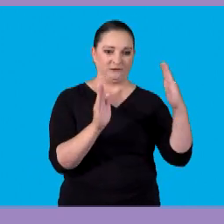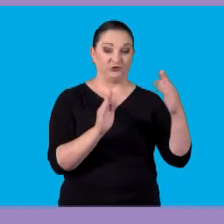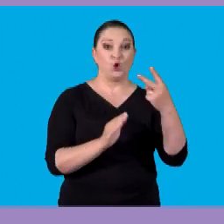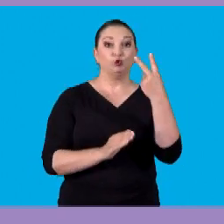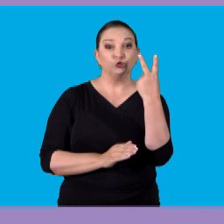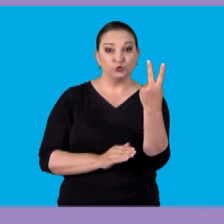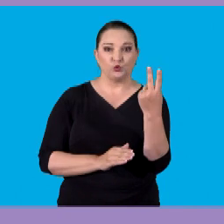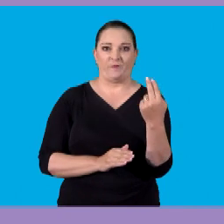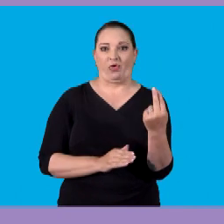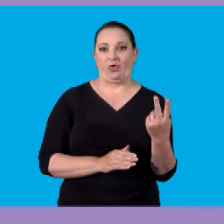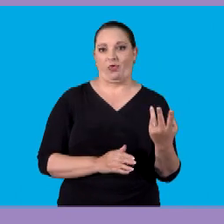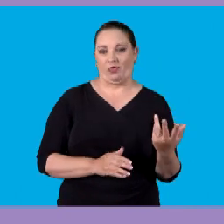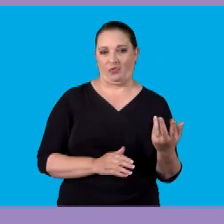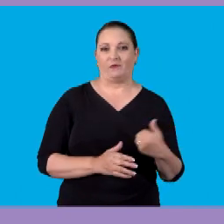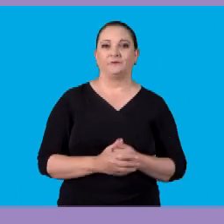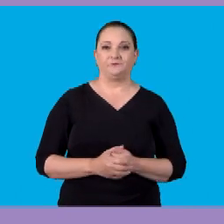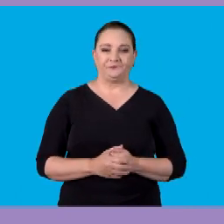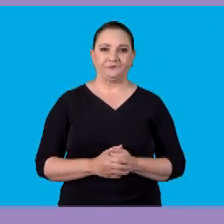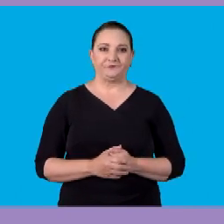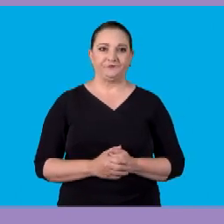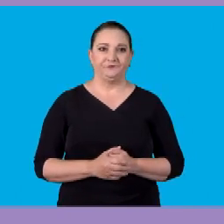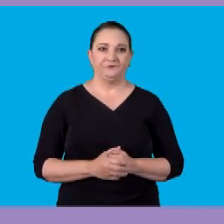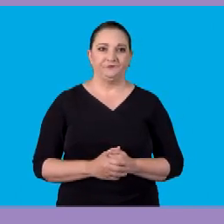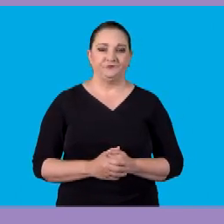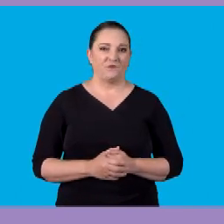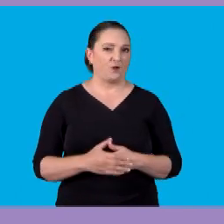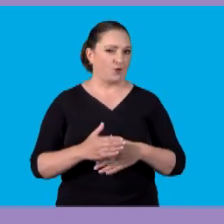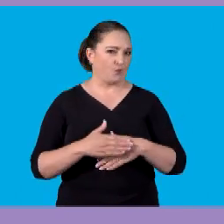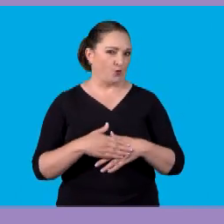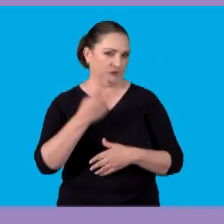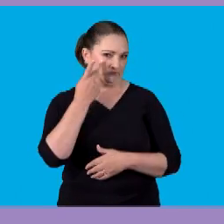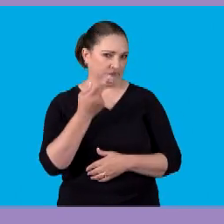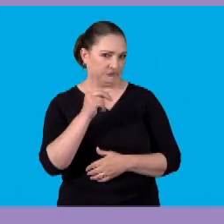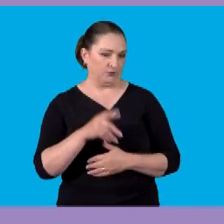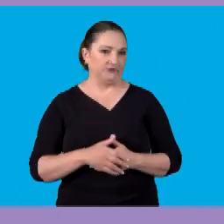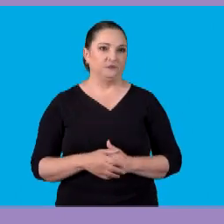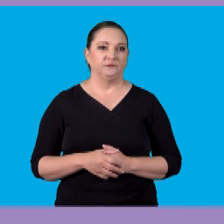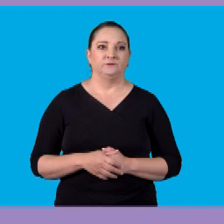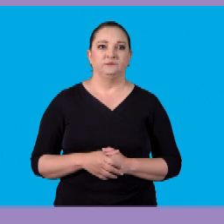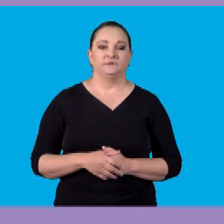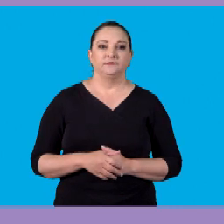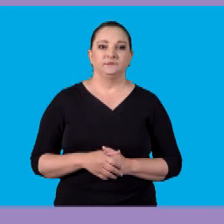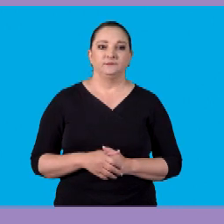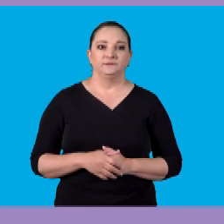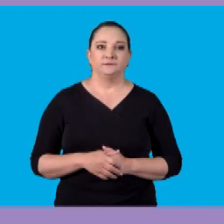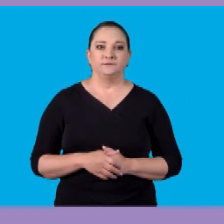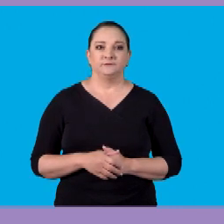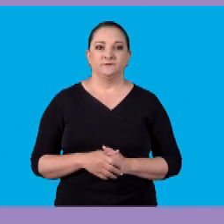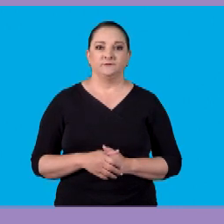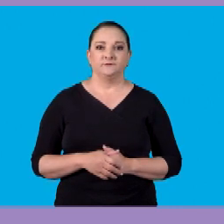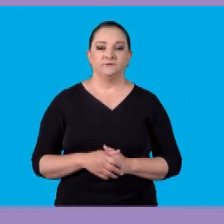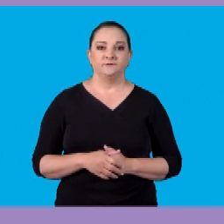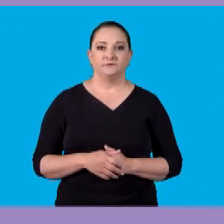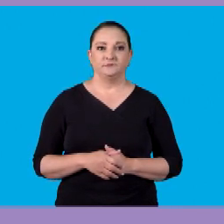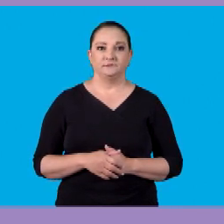two pairs of opposite sides, are parallel. What else are we shown here? We are also shown that